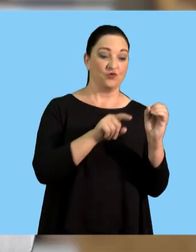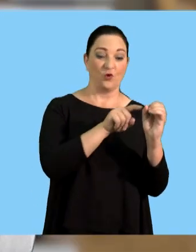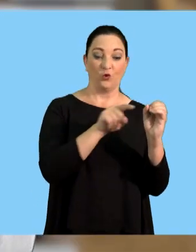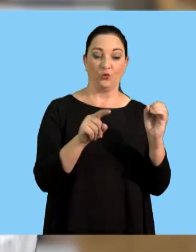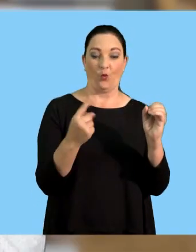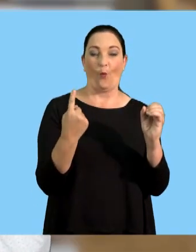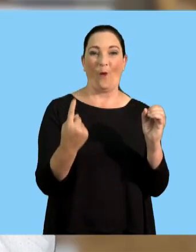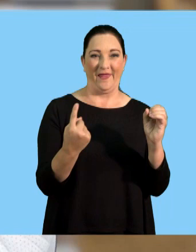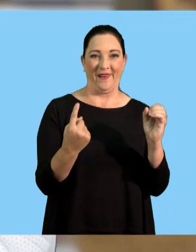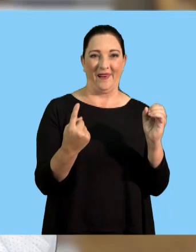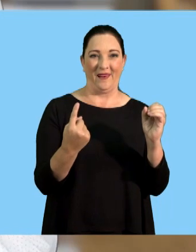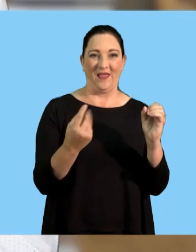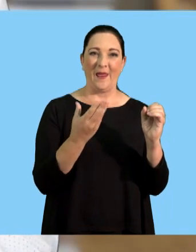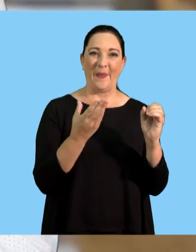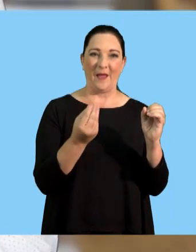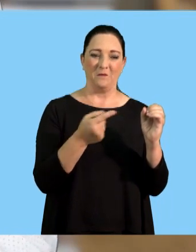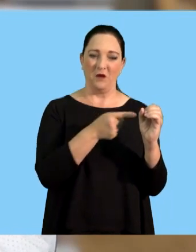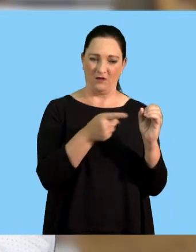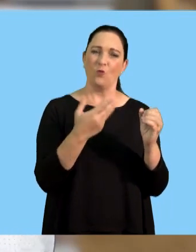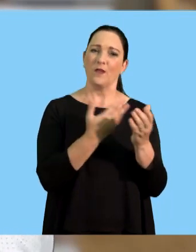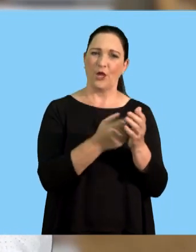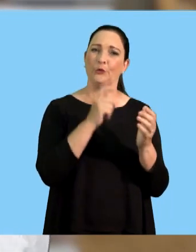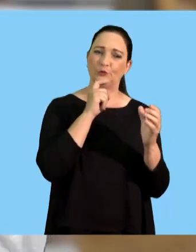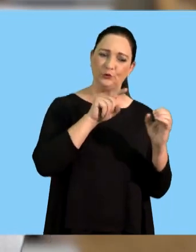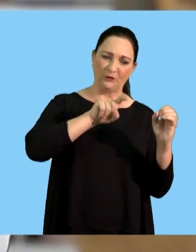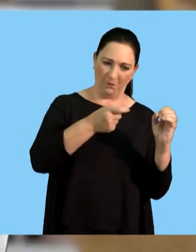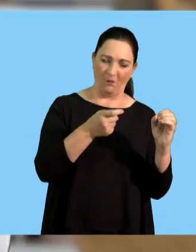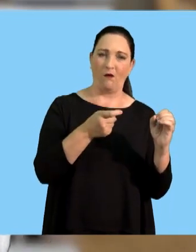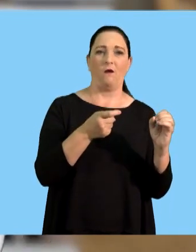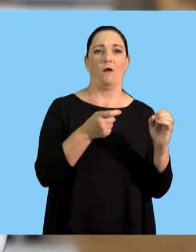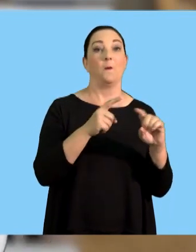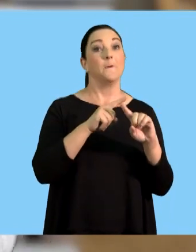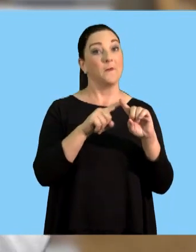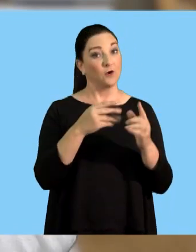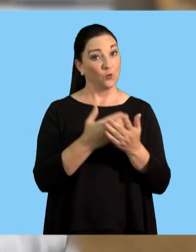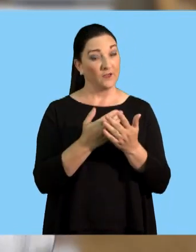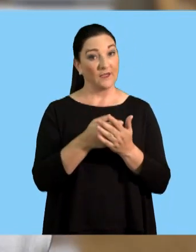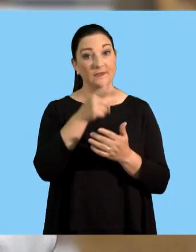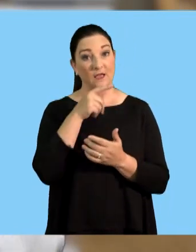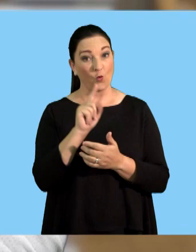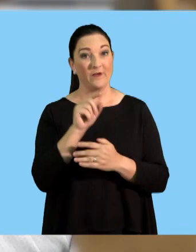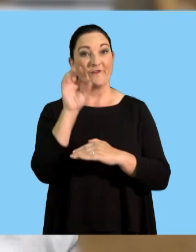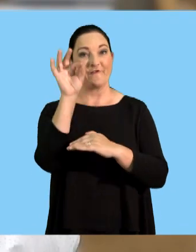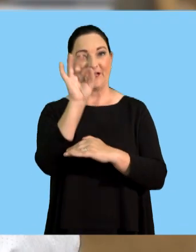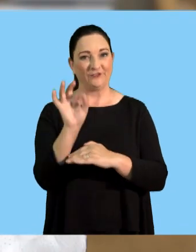0 and 1. We can express probability using a decimal number. We can express probability using a